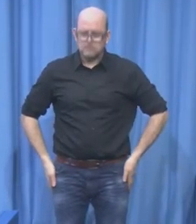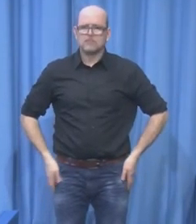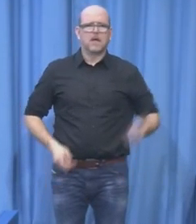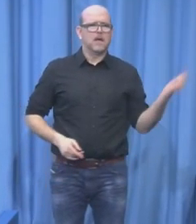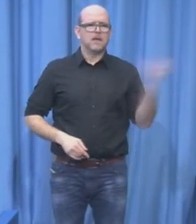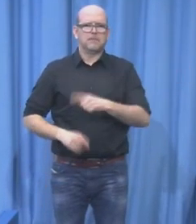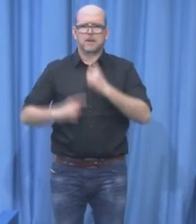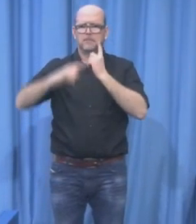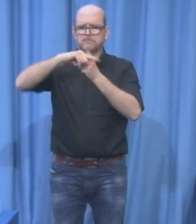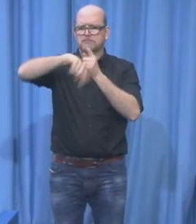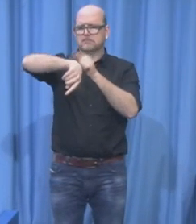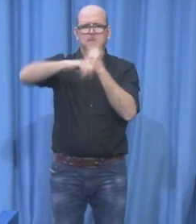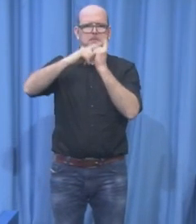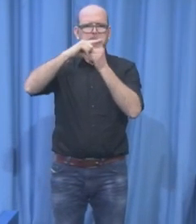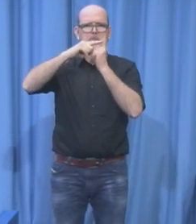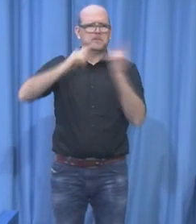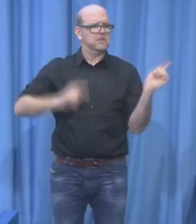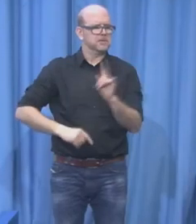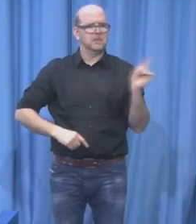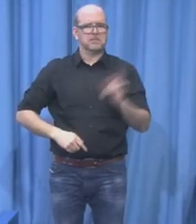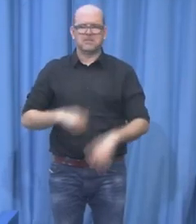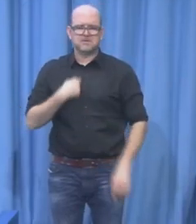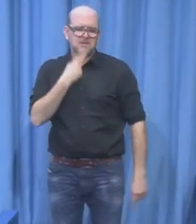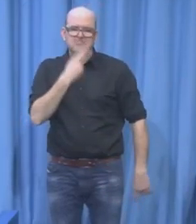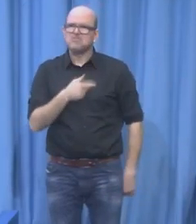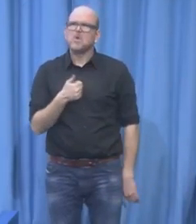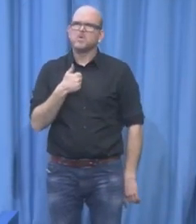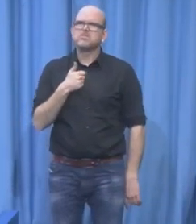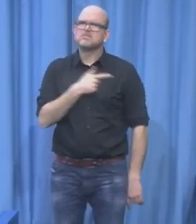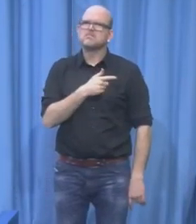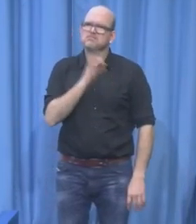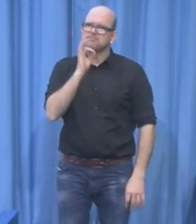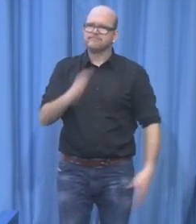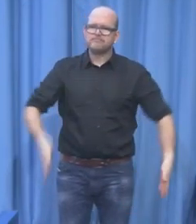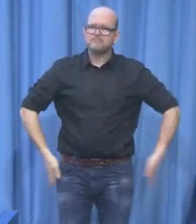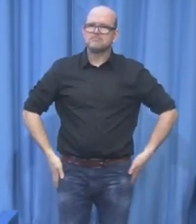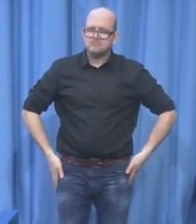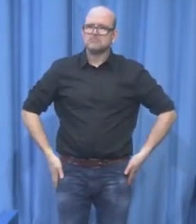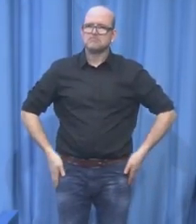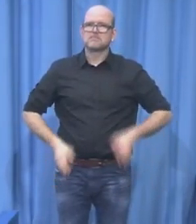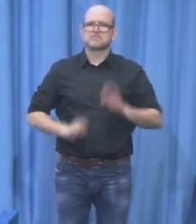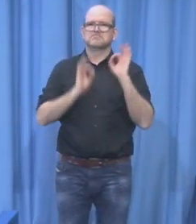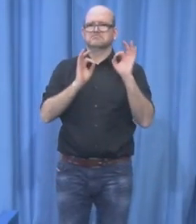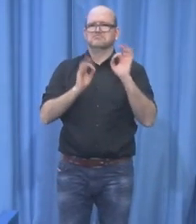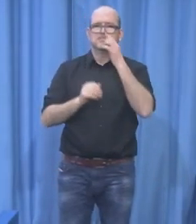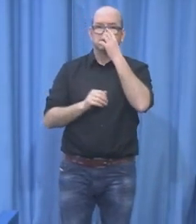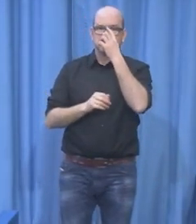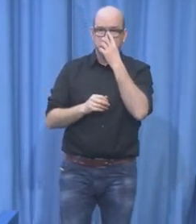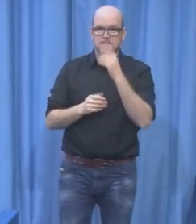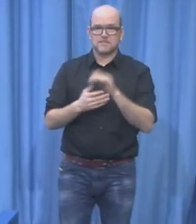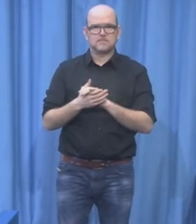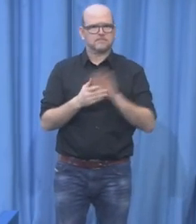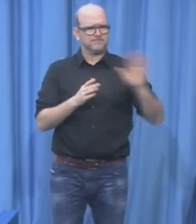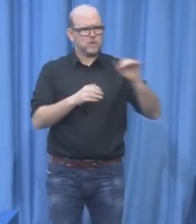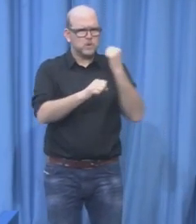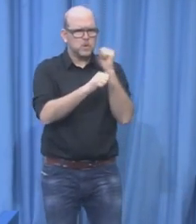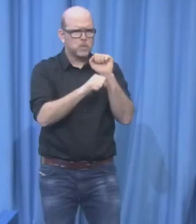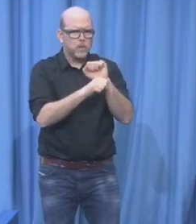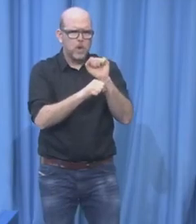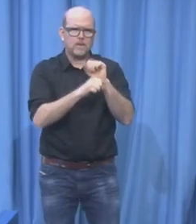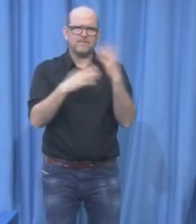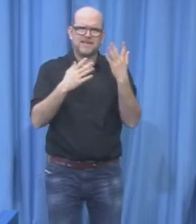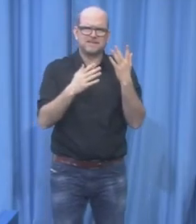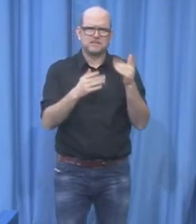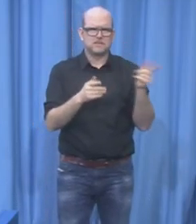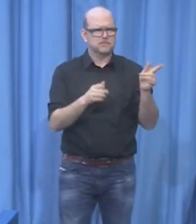And the sort of tasks, I won't necessarily go through them all, but rest assured that the jobs that the interns are doing are real jobs. There's nothing made